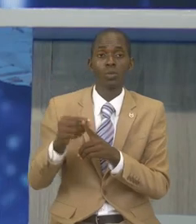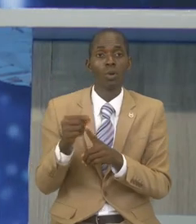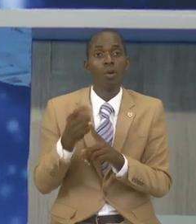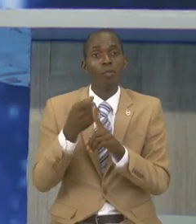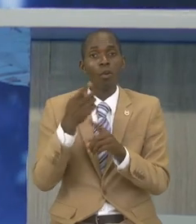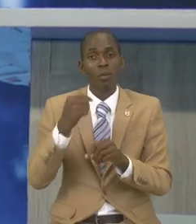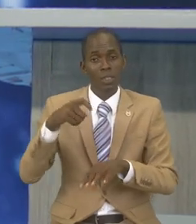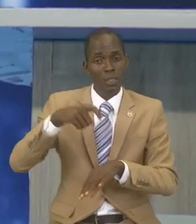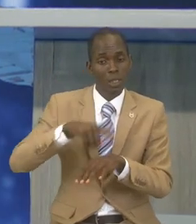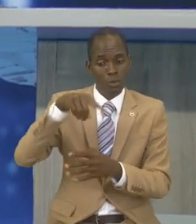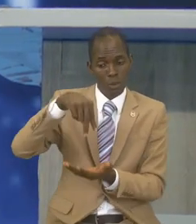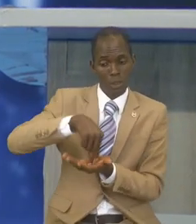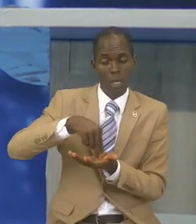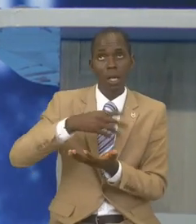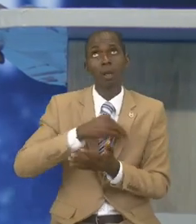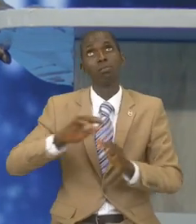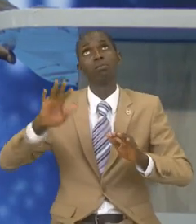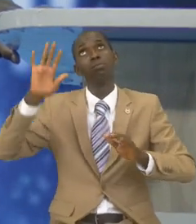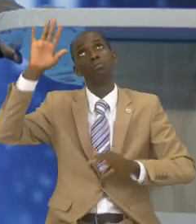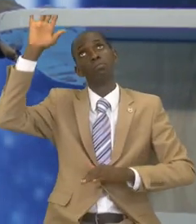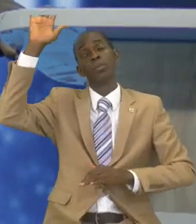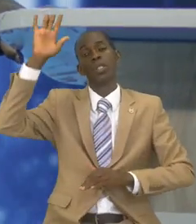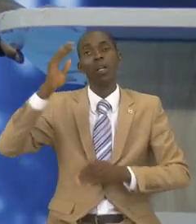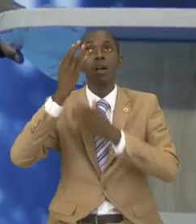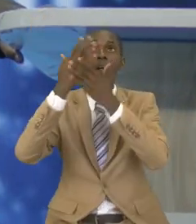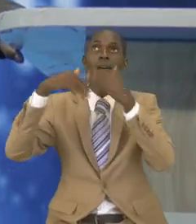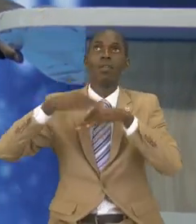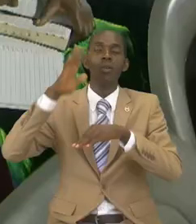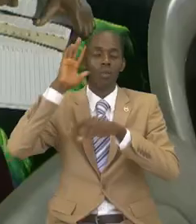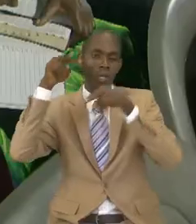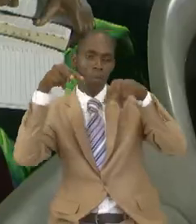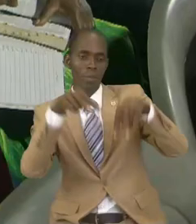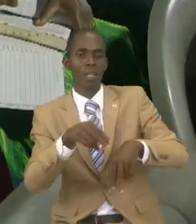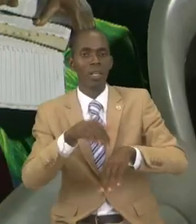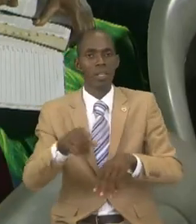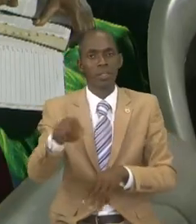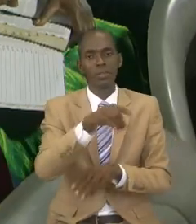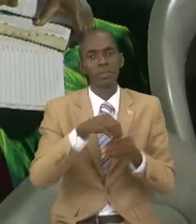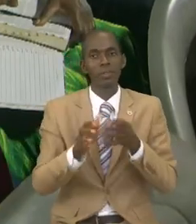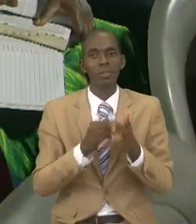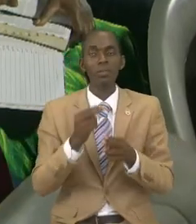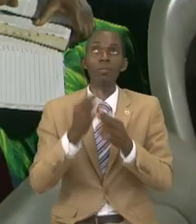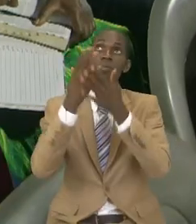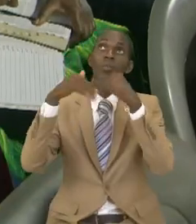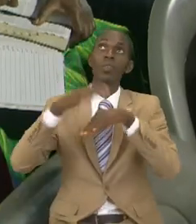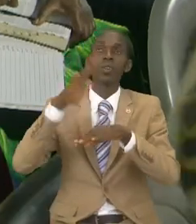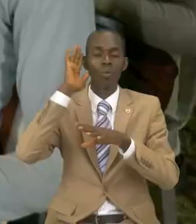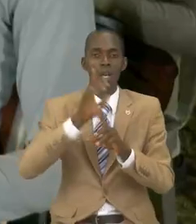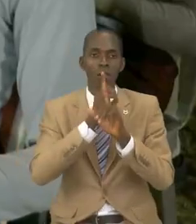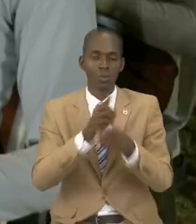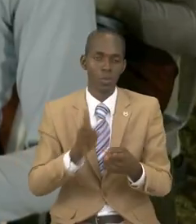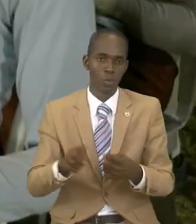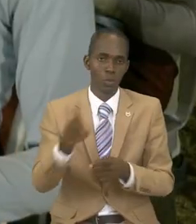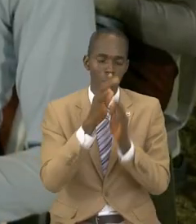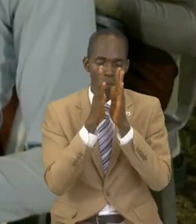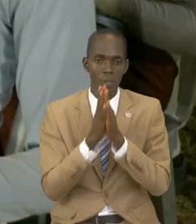you stand up or raise up your hand, heaven will look at you. Heaven will respond to you. And